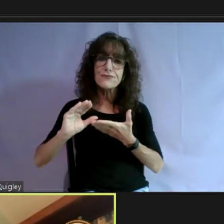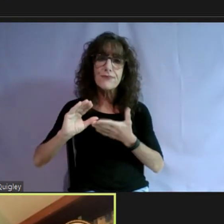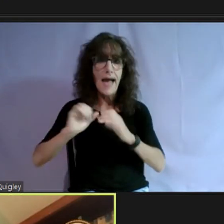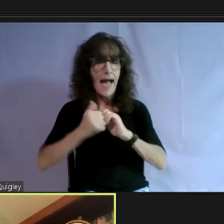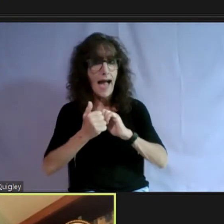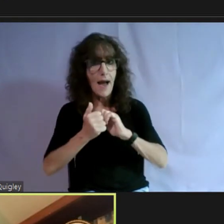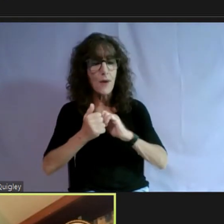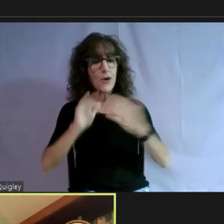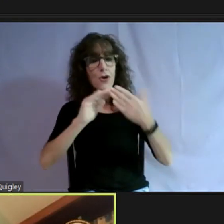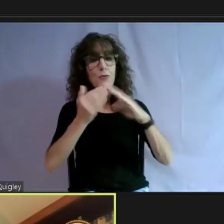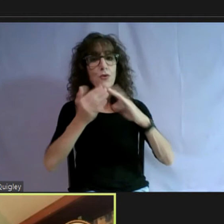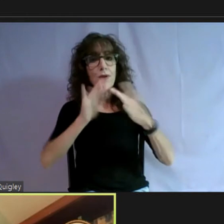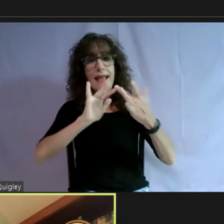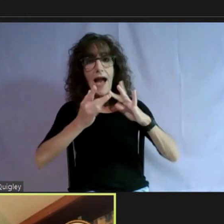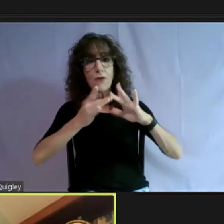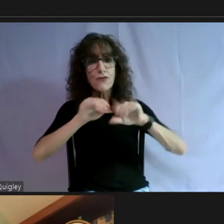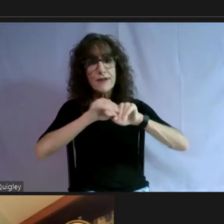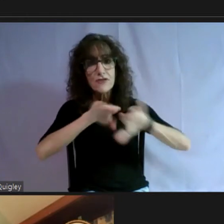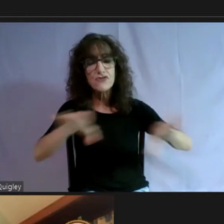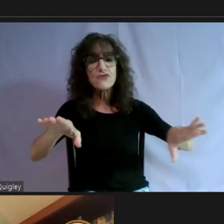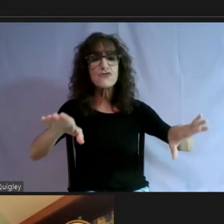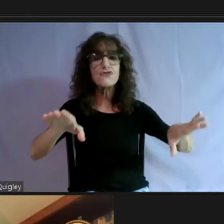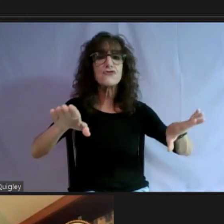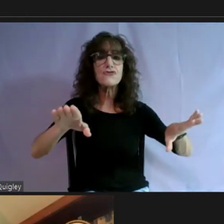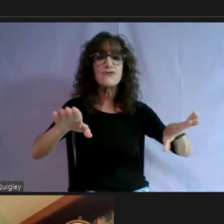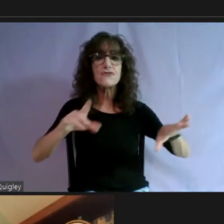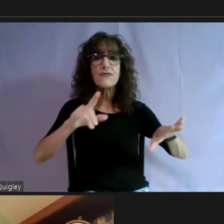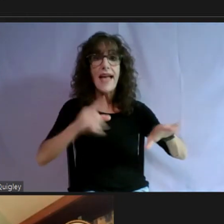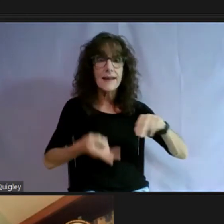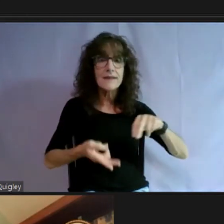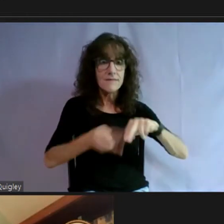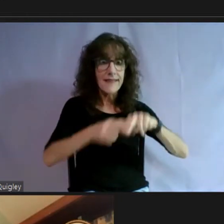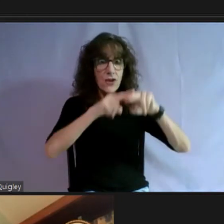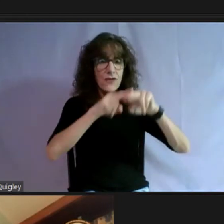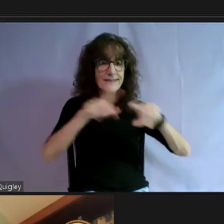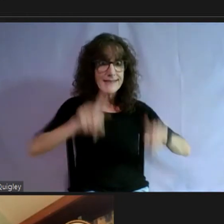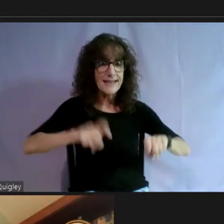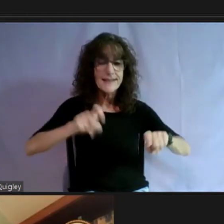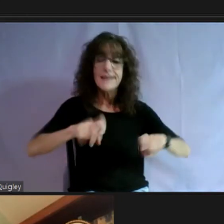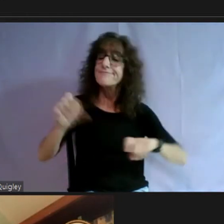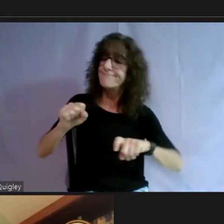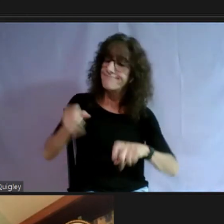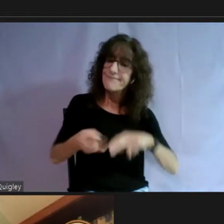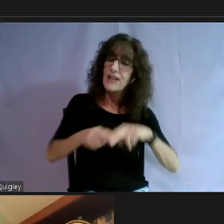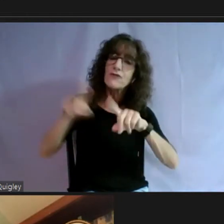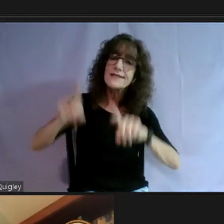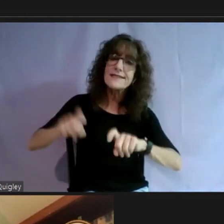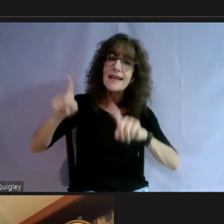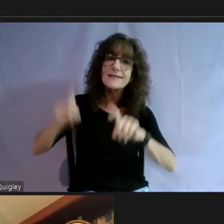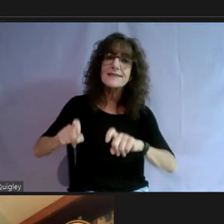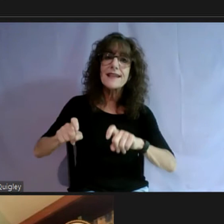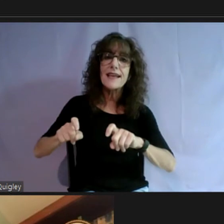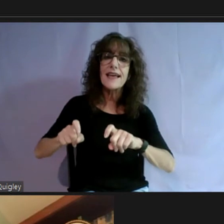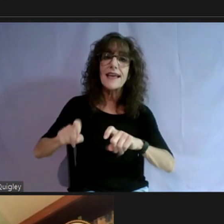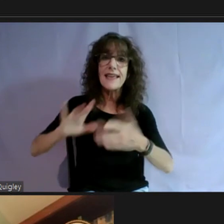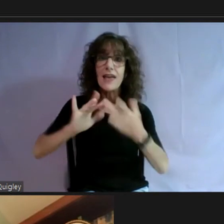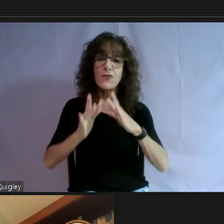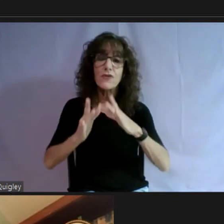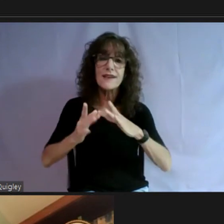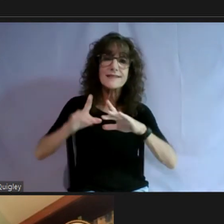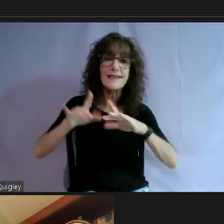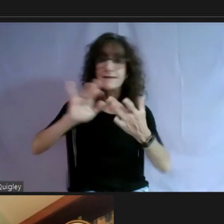community outreach and getting the word out, right? And increased testing. Increased testing, increased community outreach,